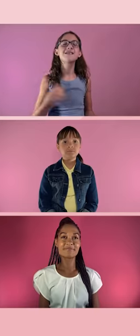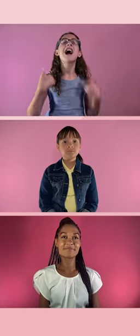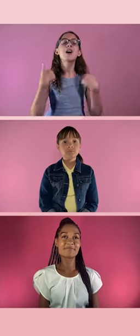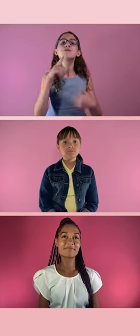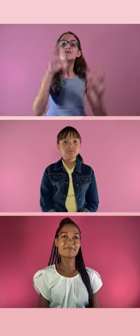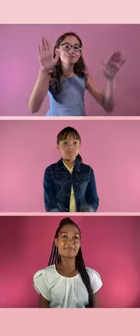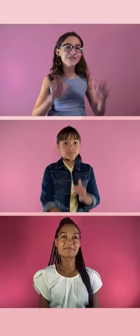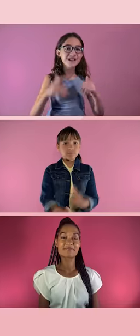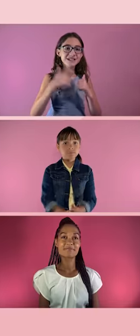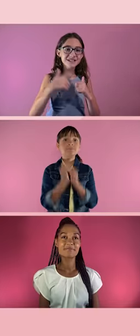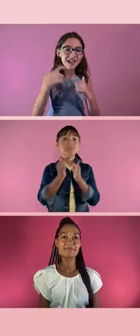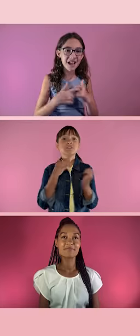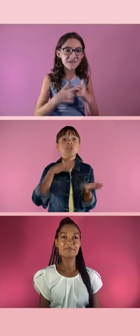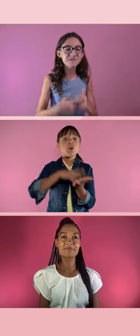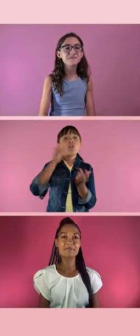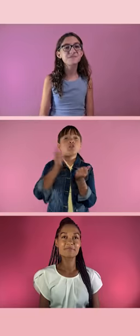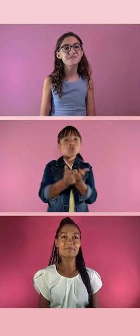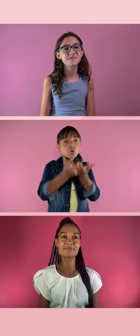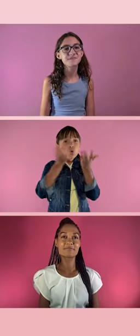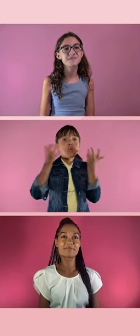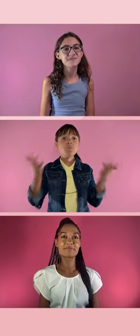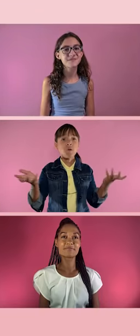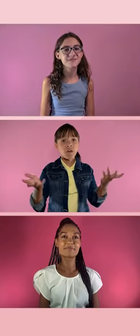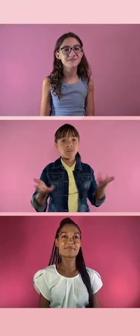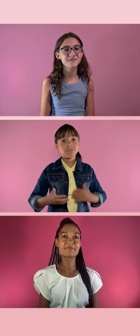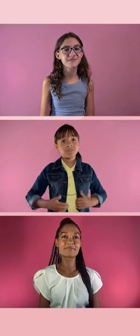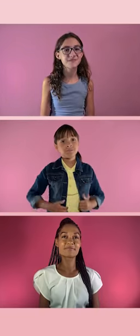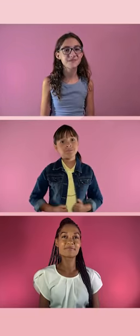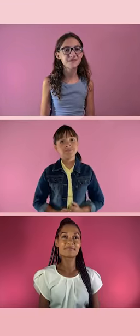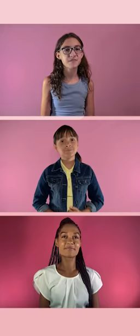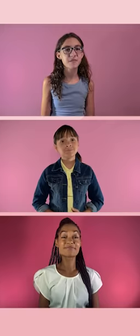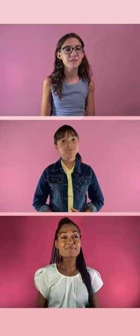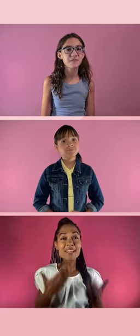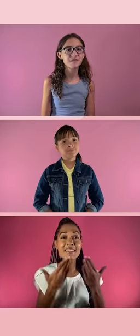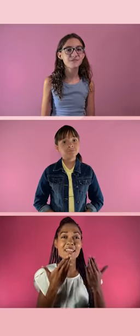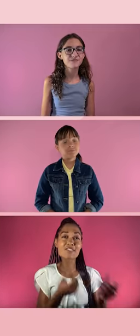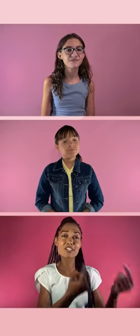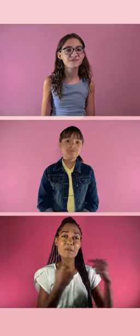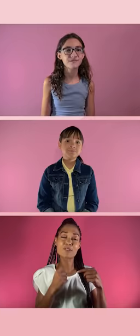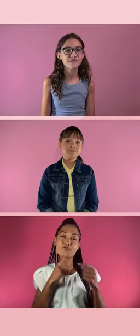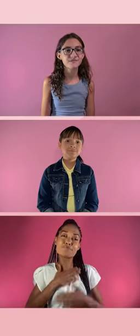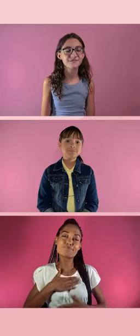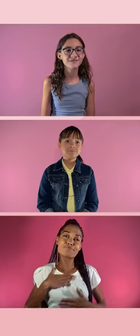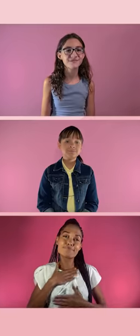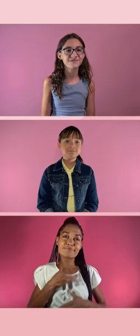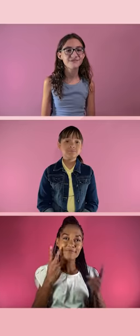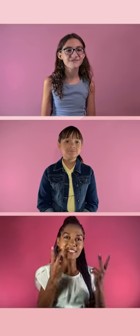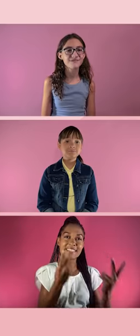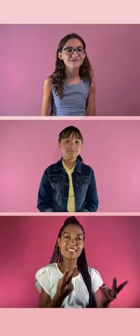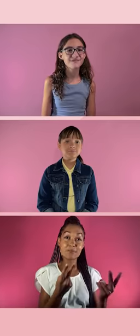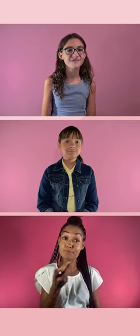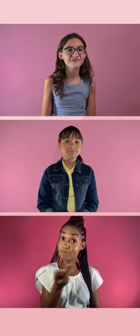I had such a great time. Me too. And we learned so much. Well, thank you both for coming. I've really enjoyed our